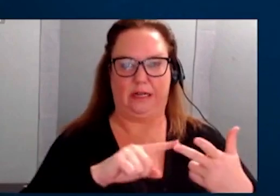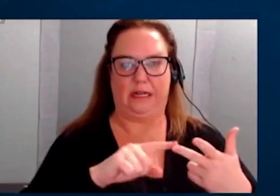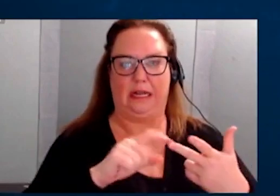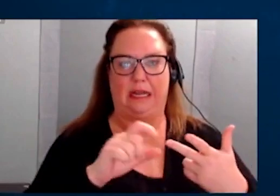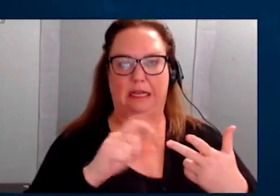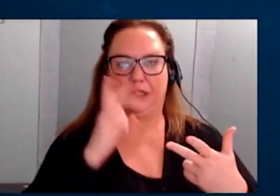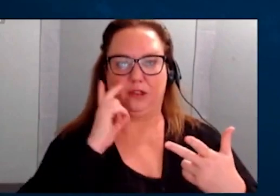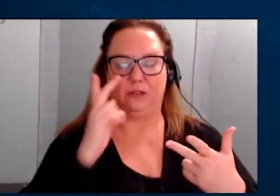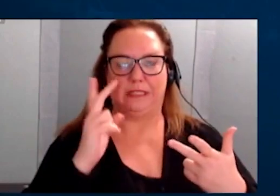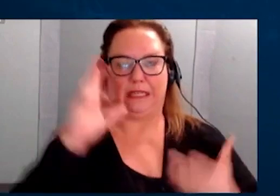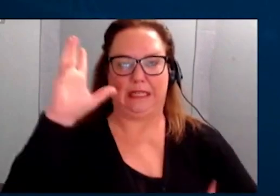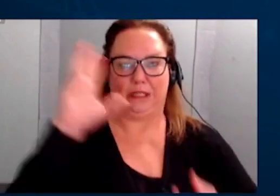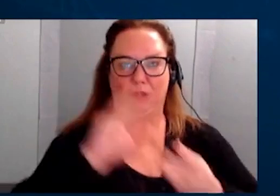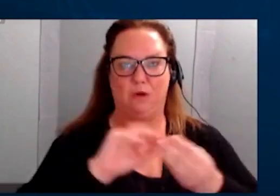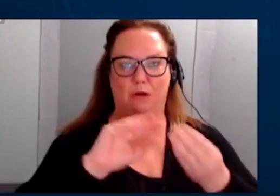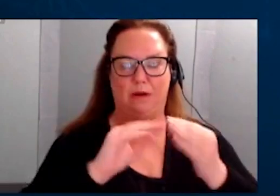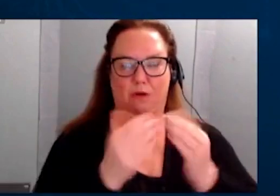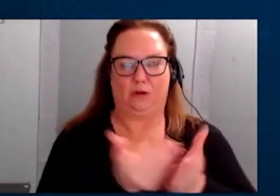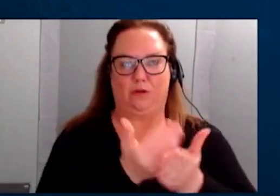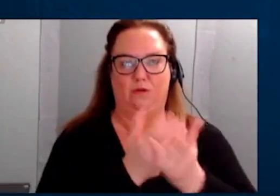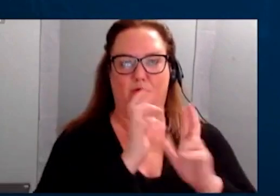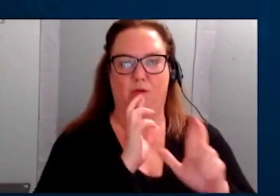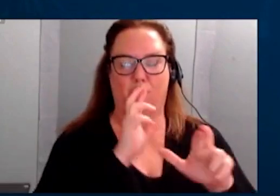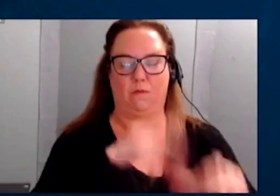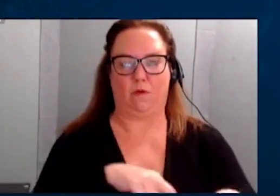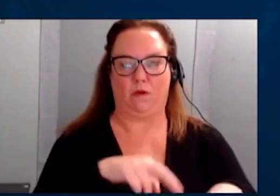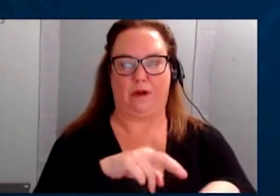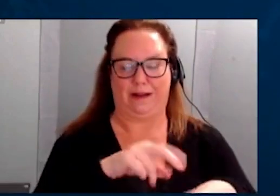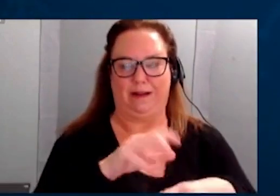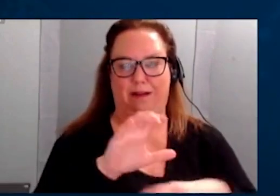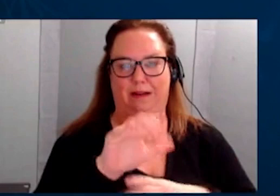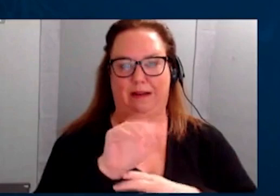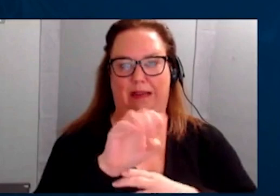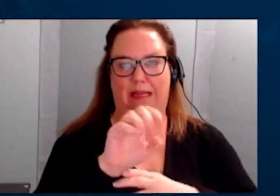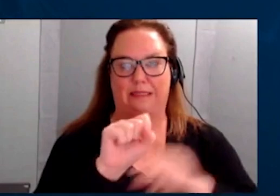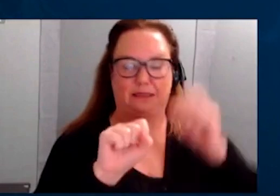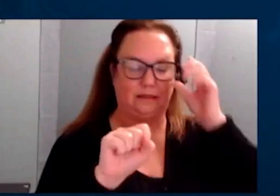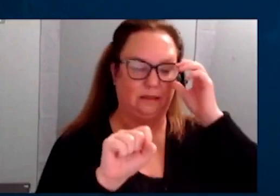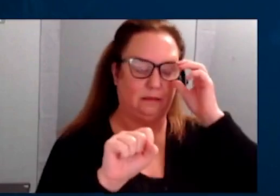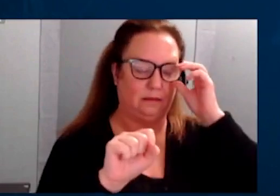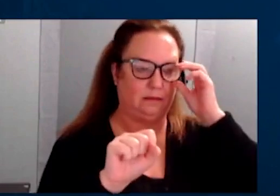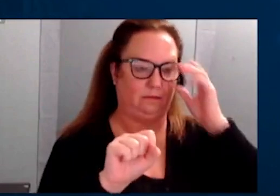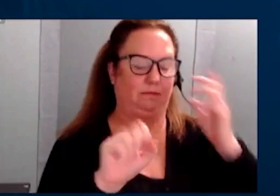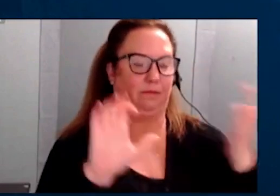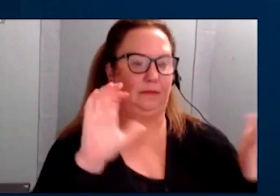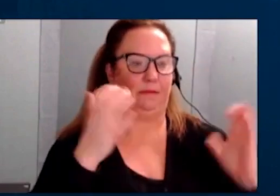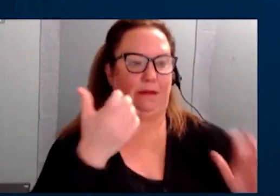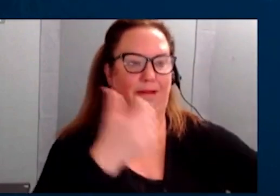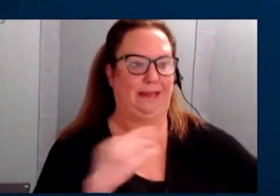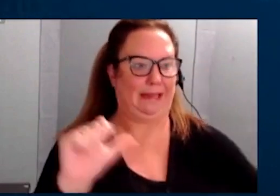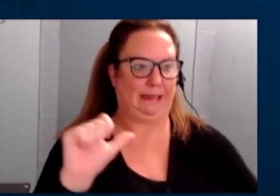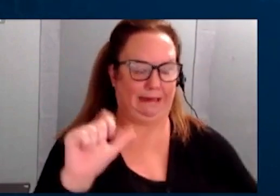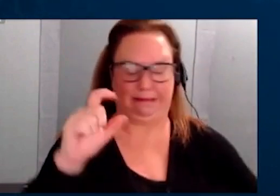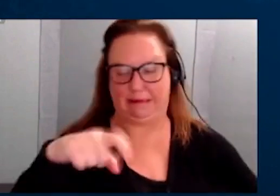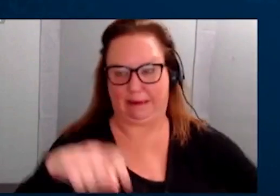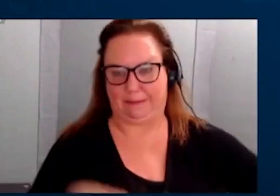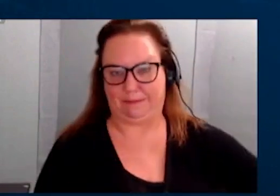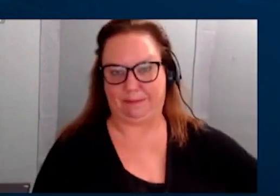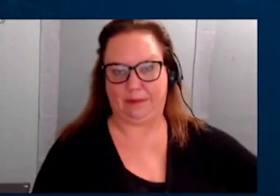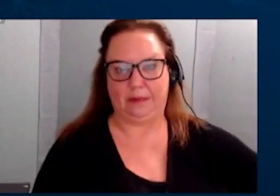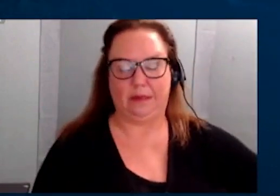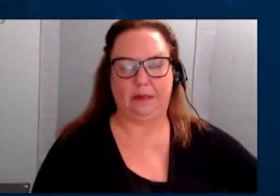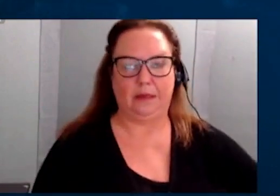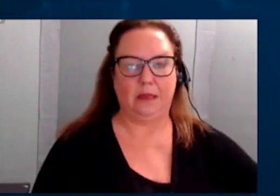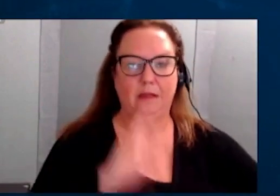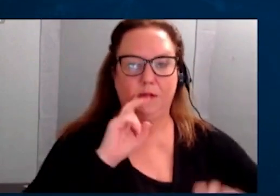the total number of new reported cases has been against any other time. If you look down below the graph, you can see